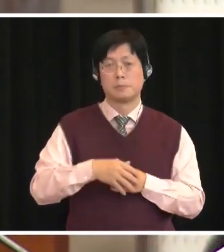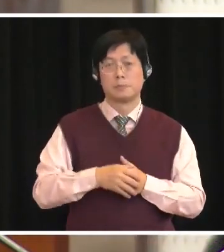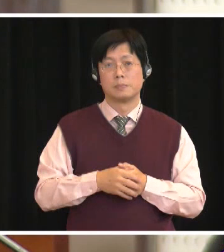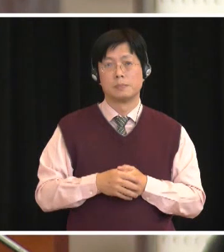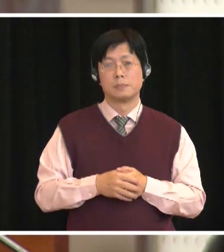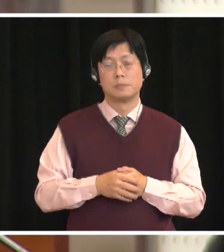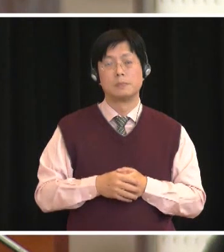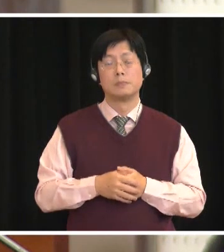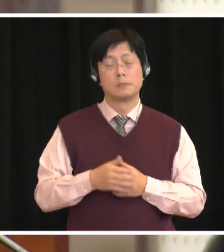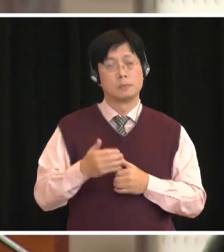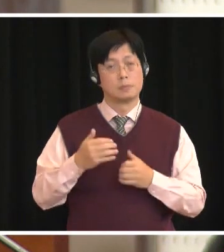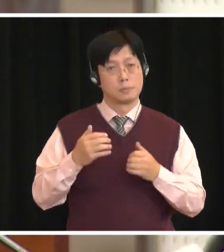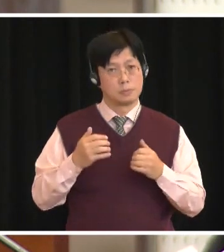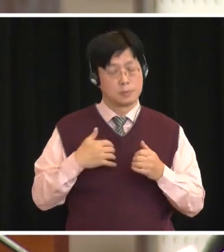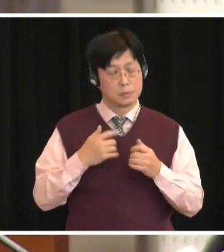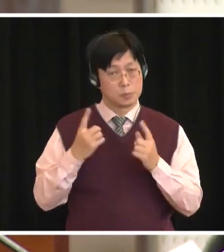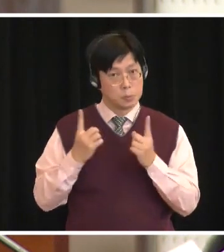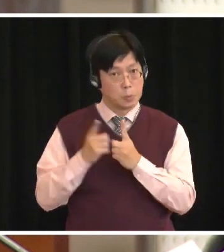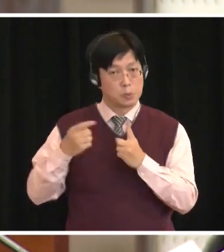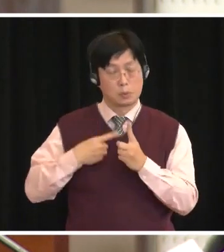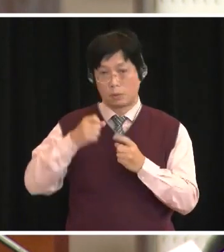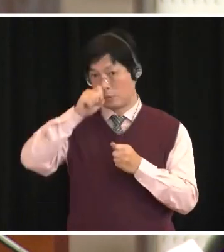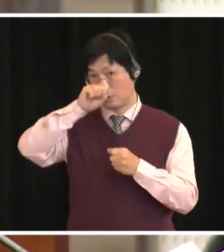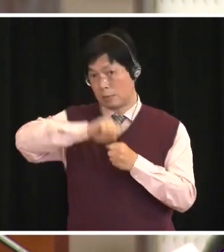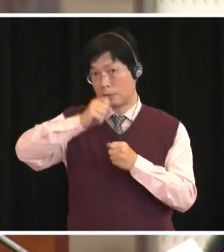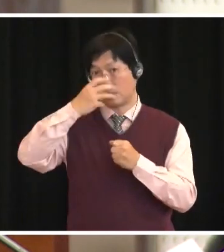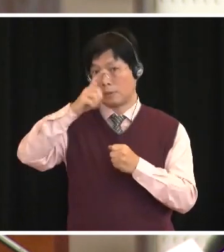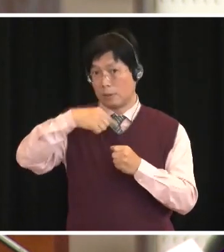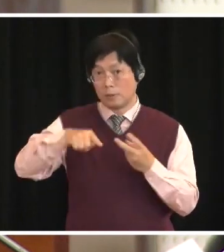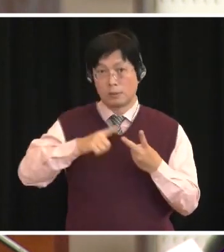throughout the process,